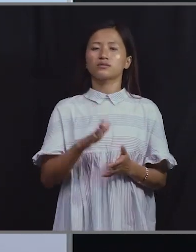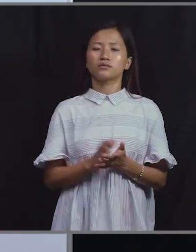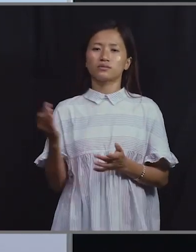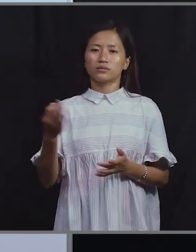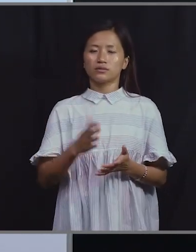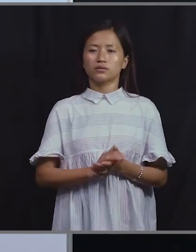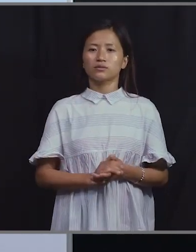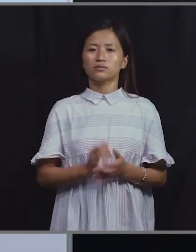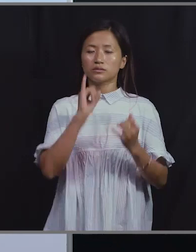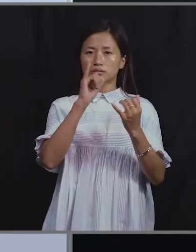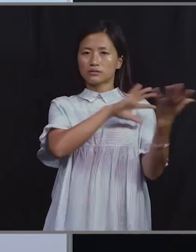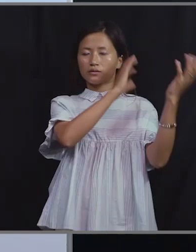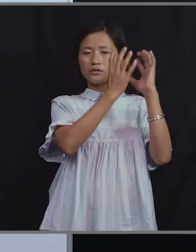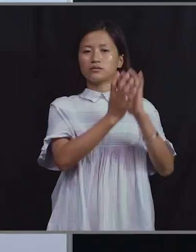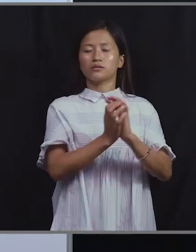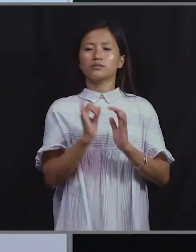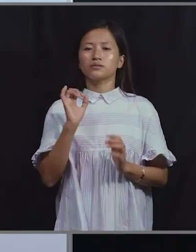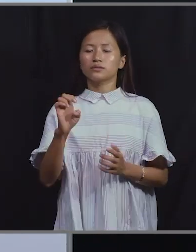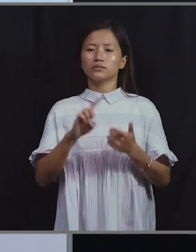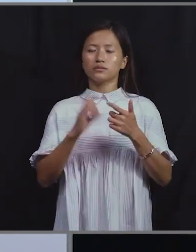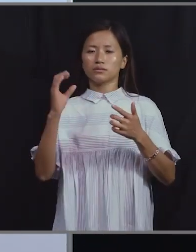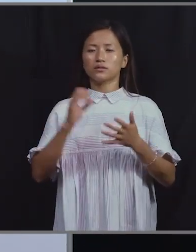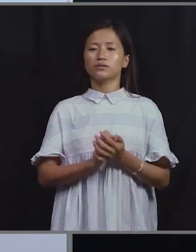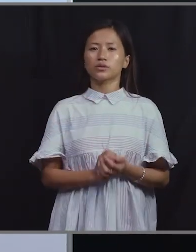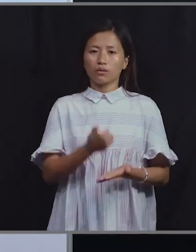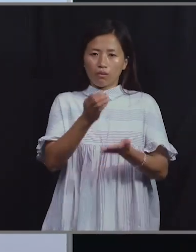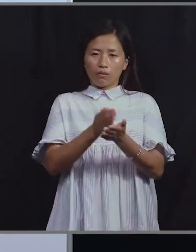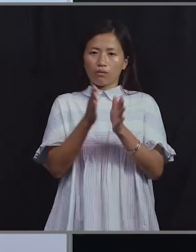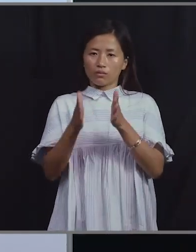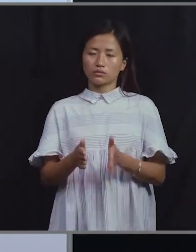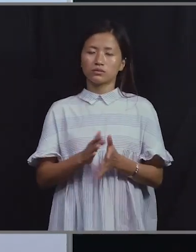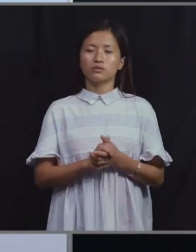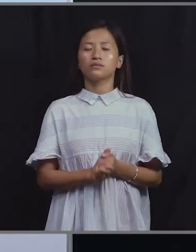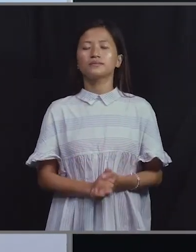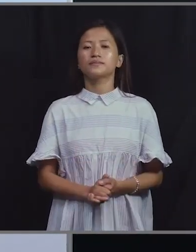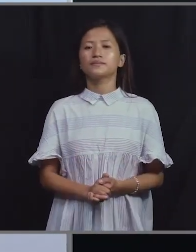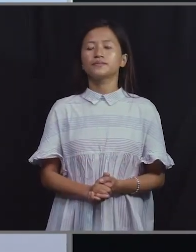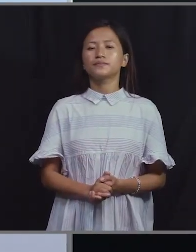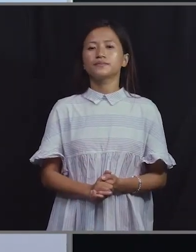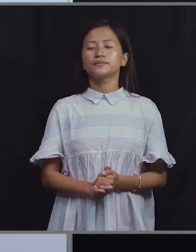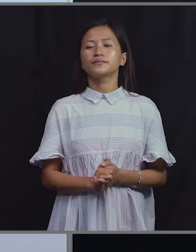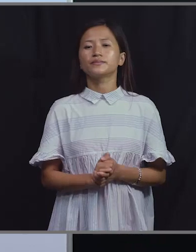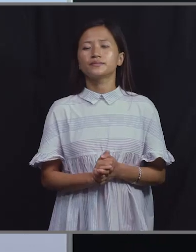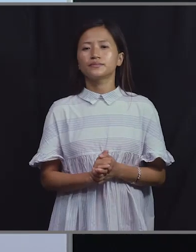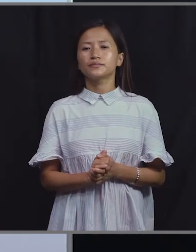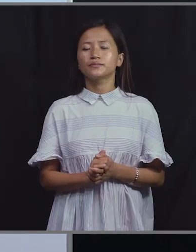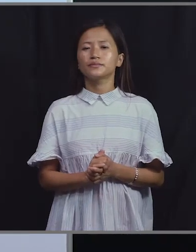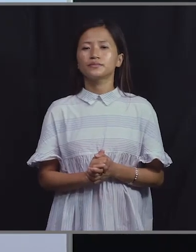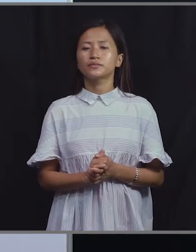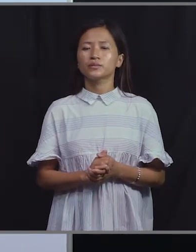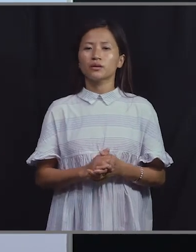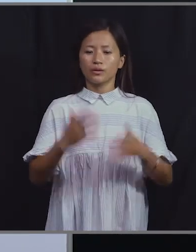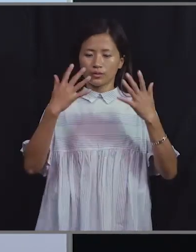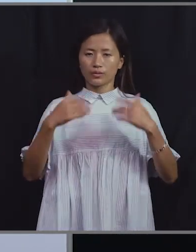new international economic order, NIEO, as well as human